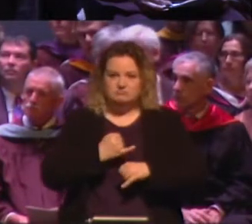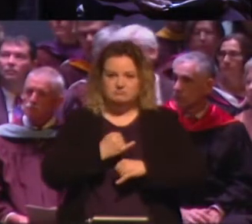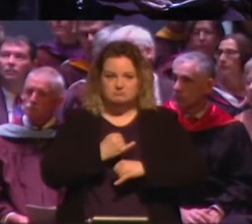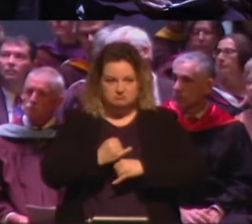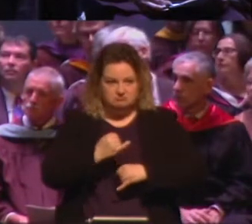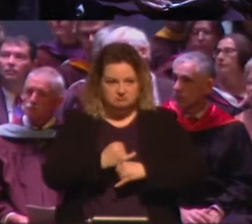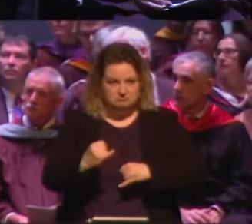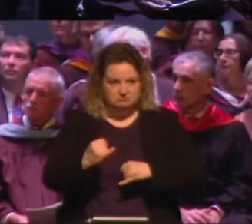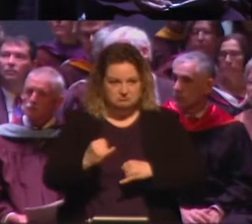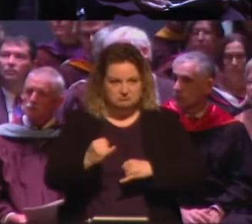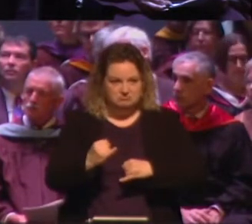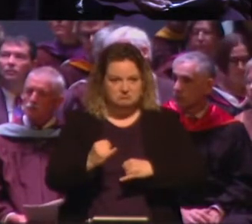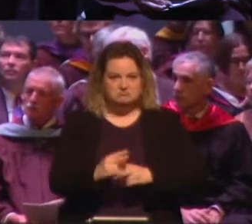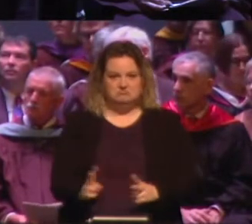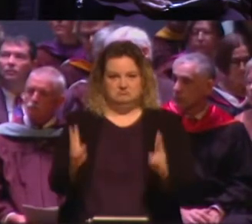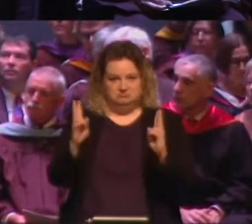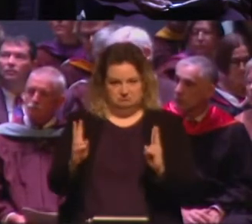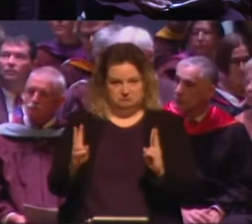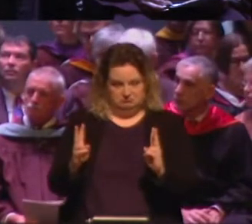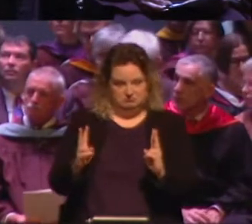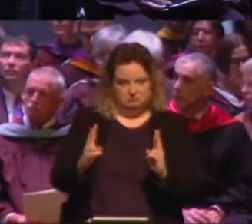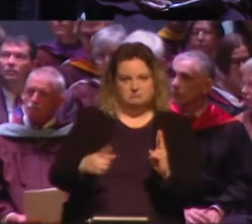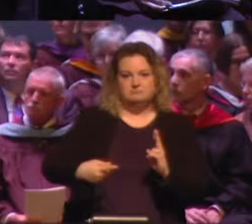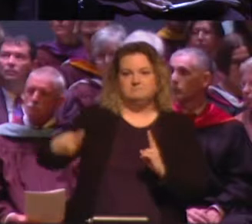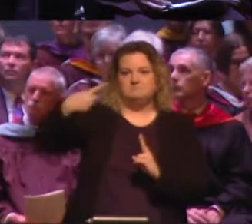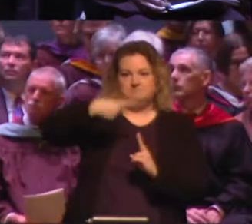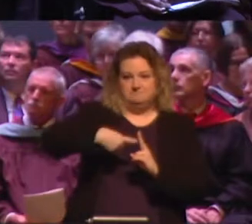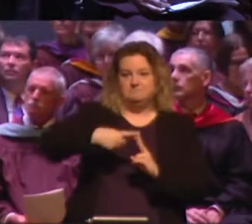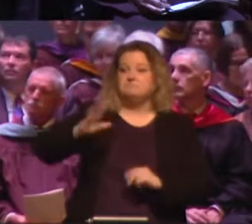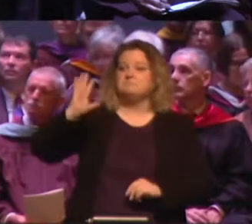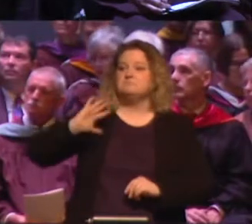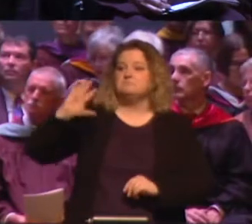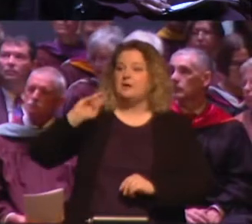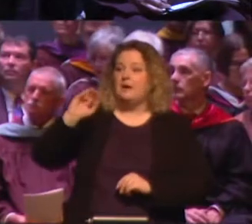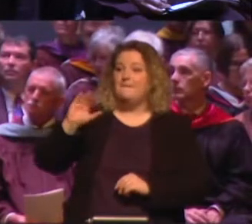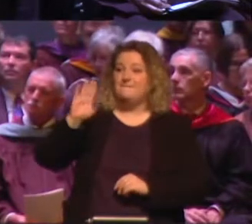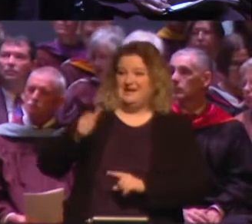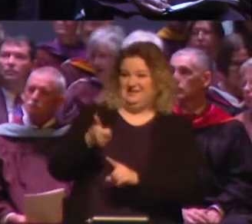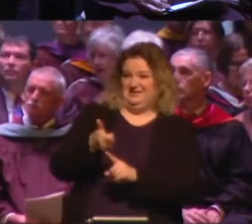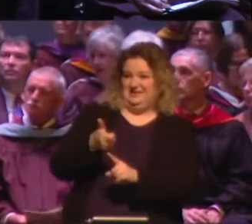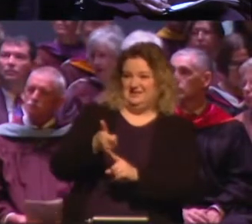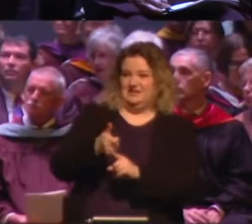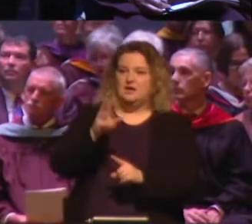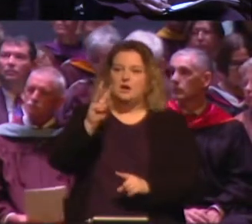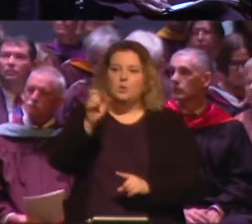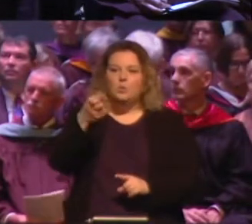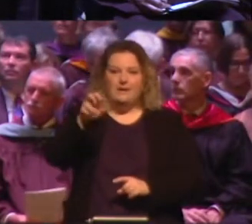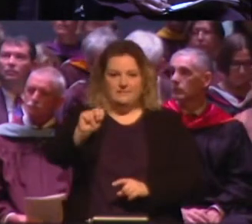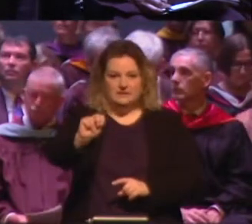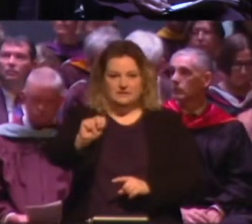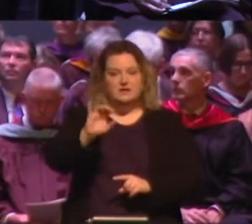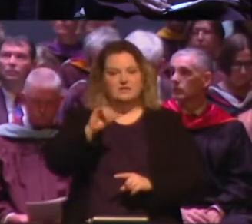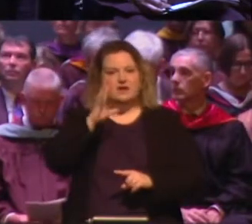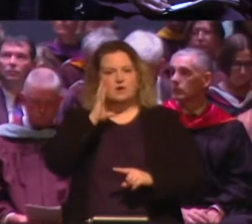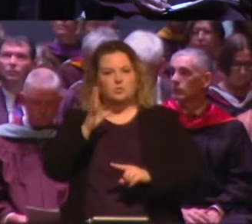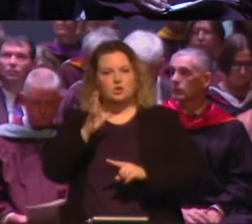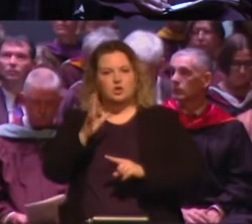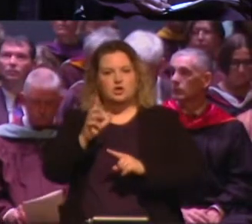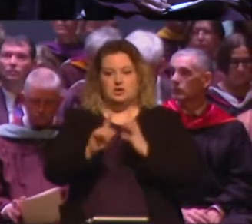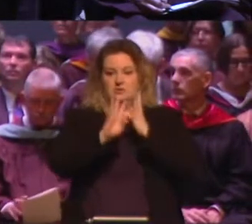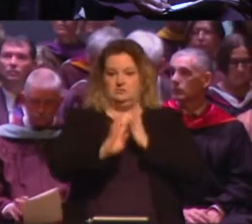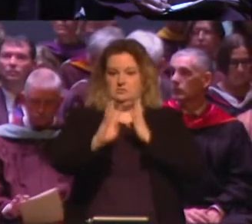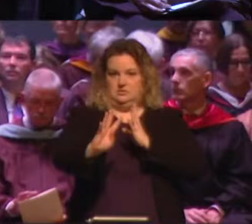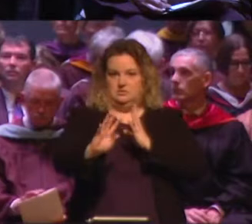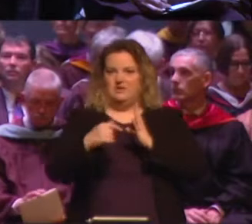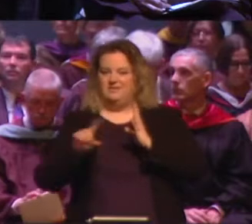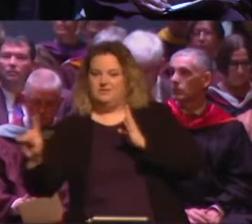stand. Historically, the mace was a weapon carried ahead of high government officials to announce to everyone that someone